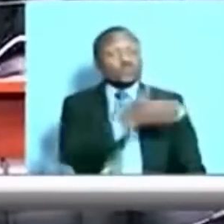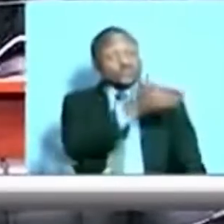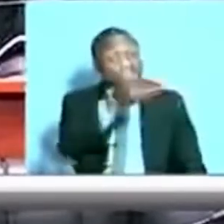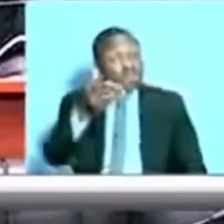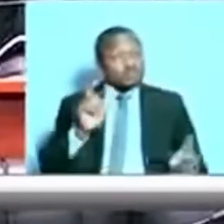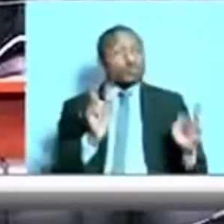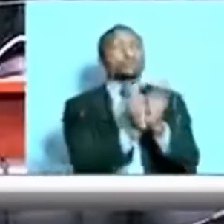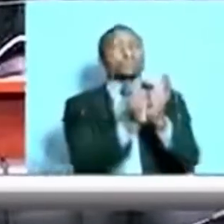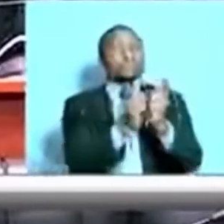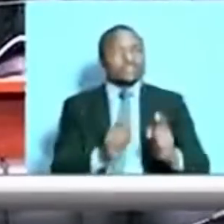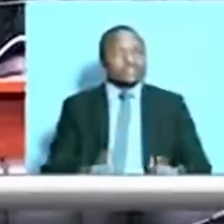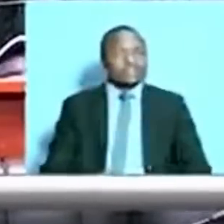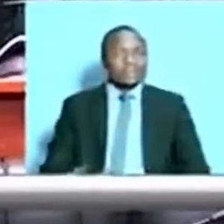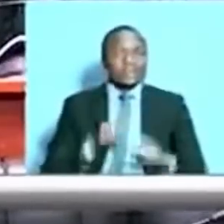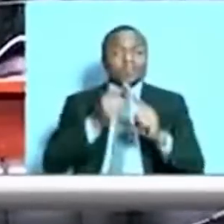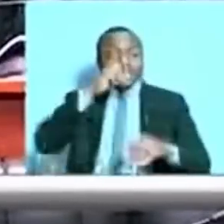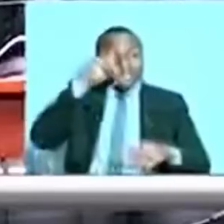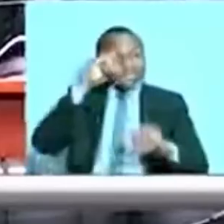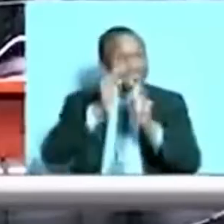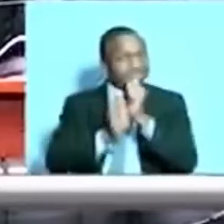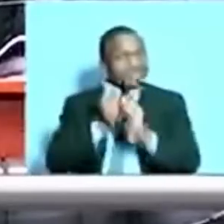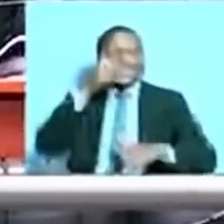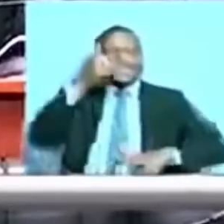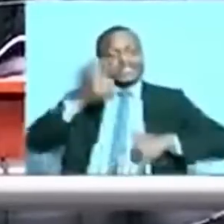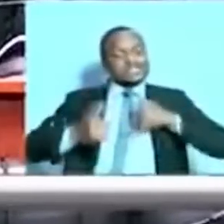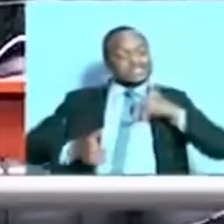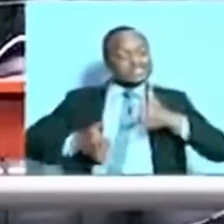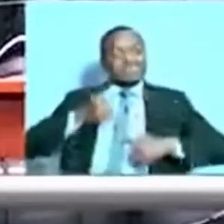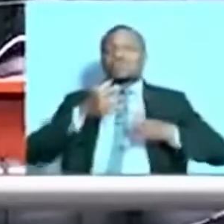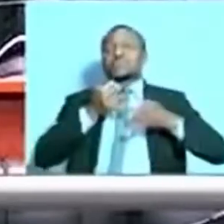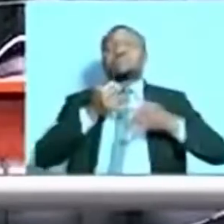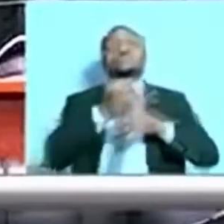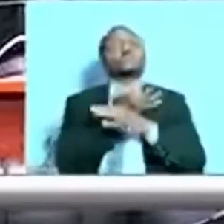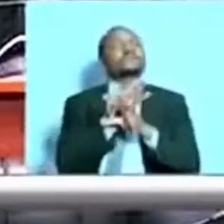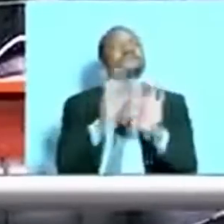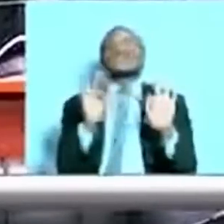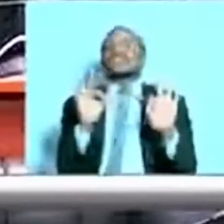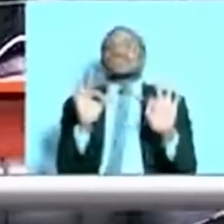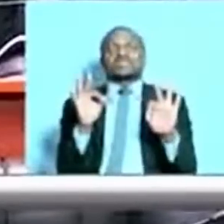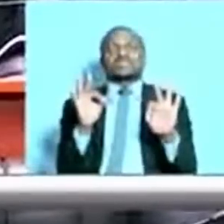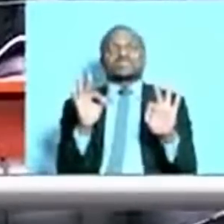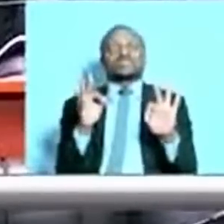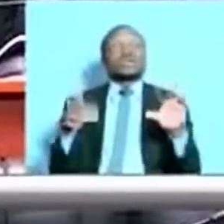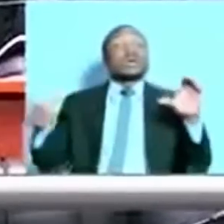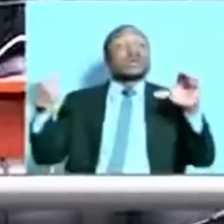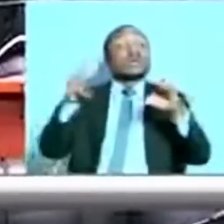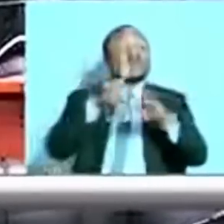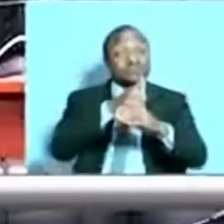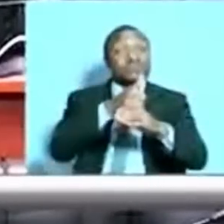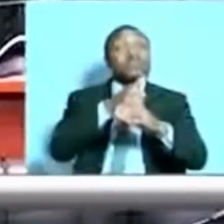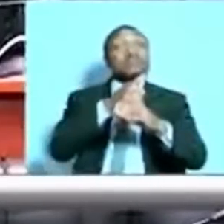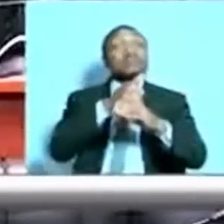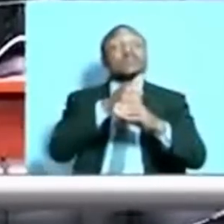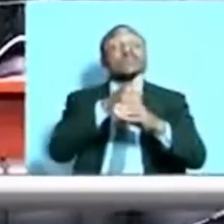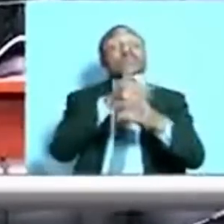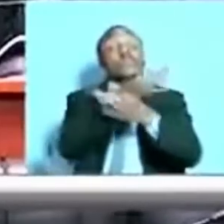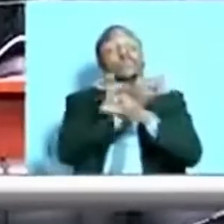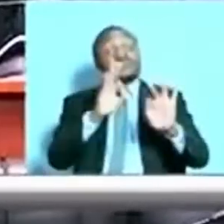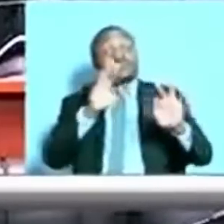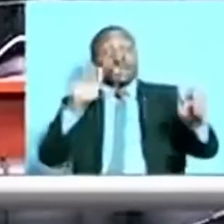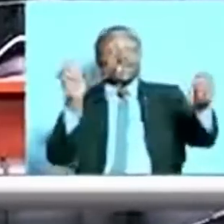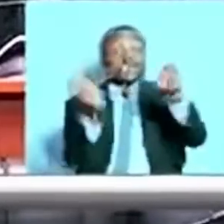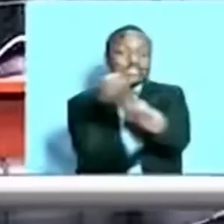to meet. But because we are enjoying the freedom, including the freedom of changing